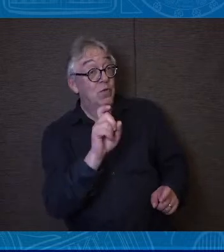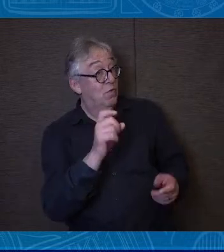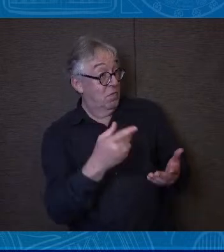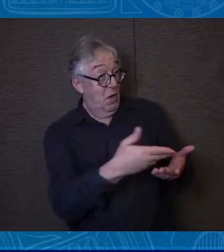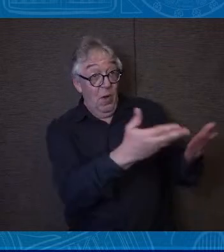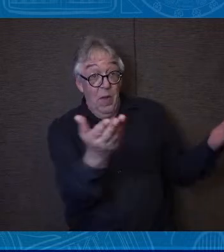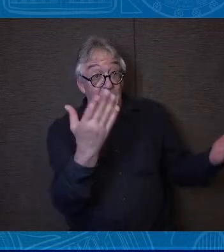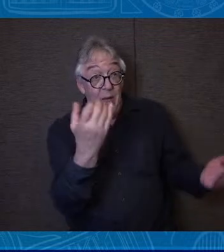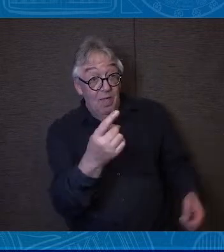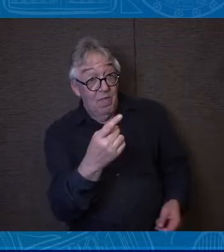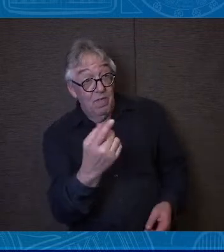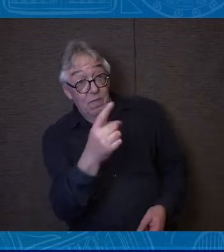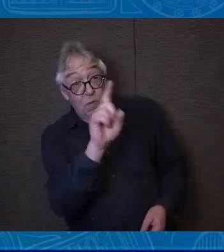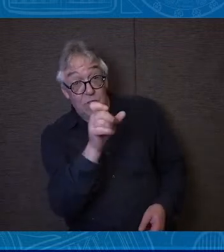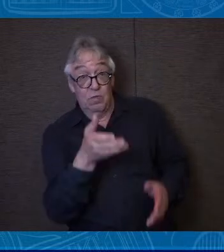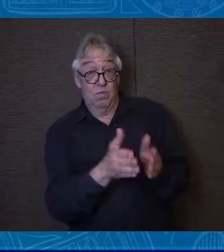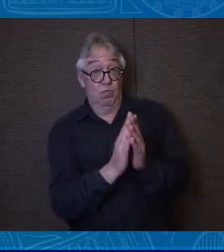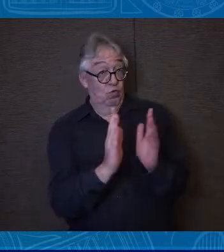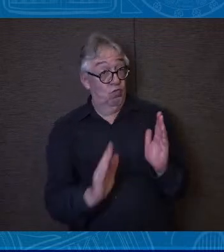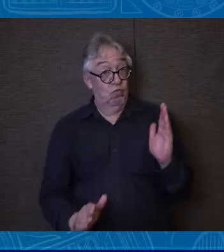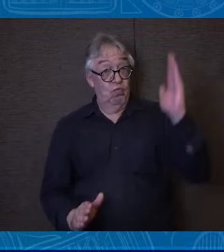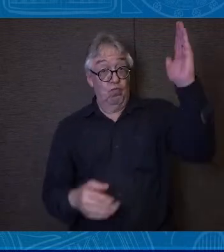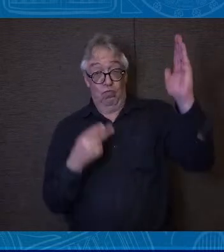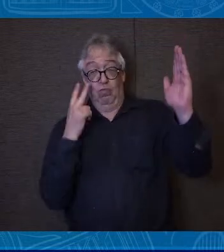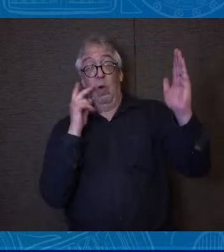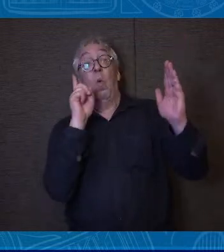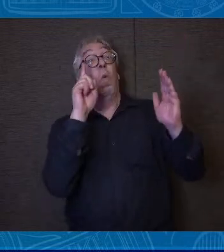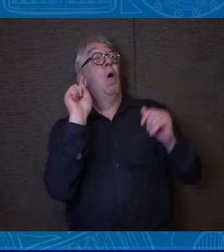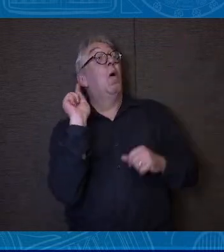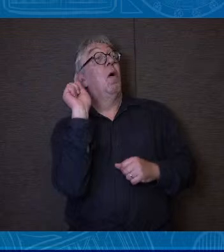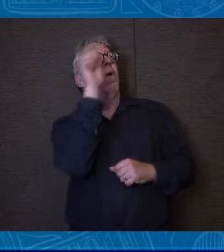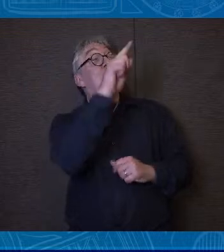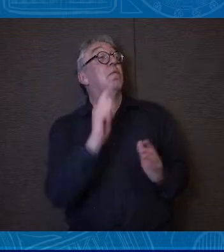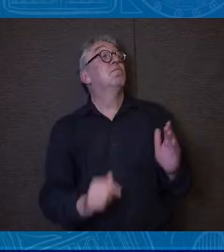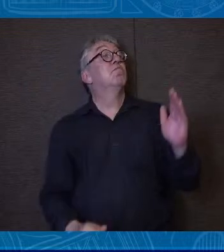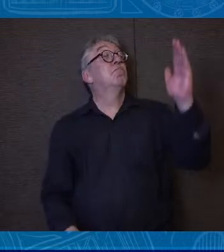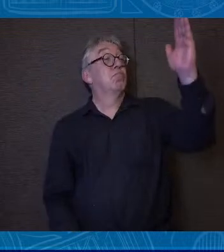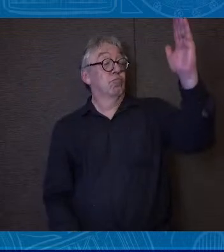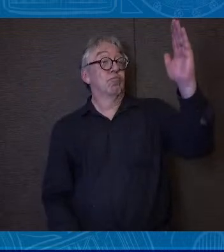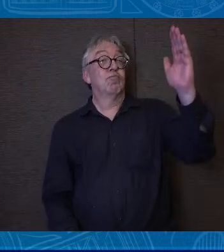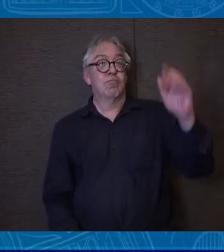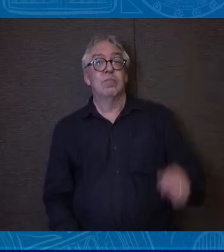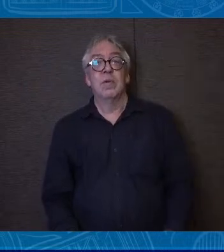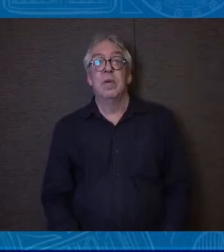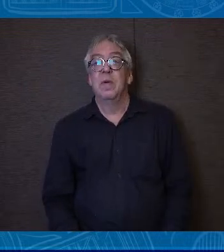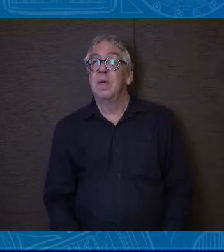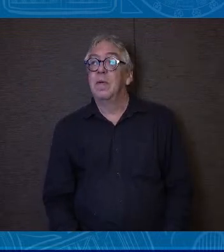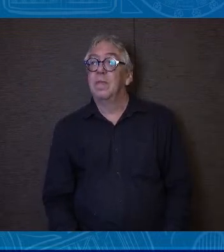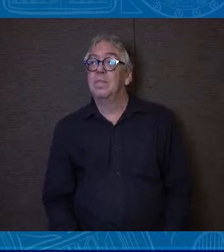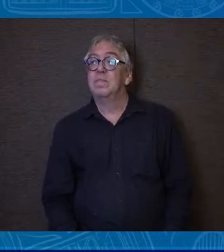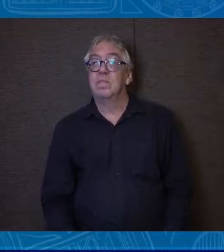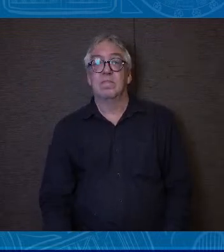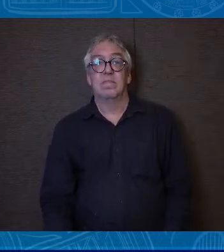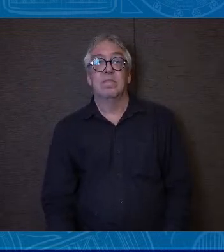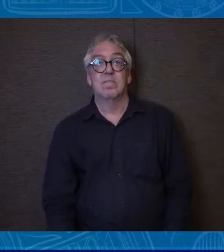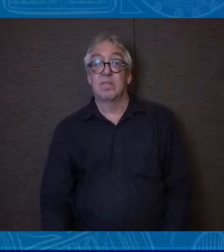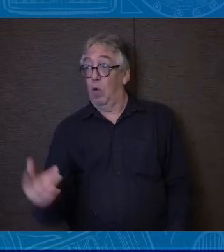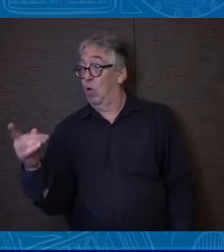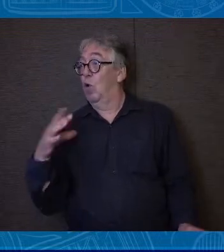anyone, please raise your hands. I see one hand at the back. Please go ahead. I don't know, sorry, do we have microphones, thank